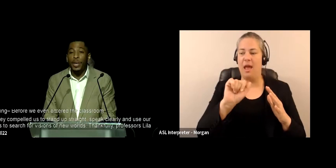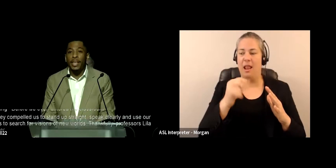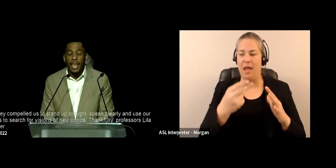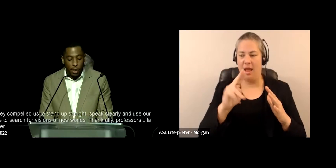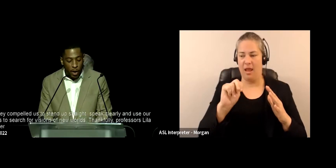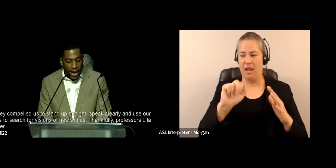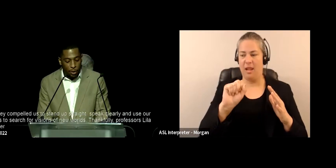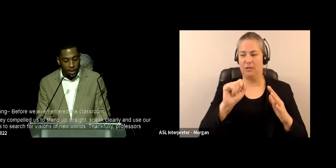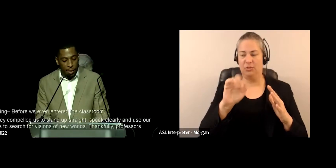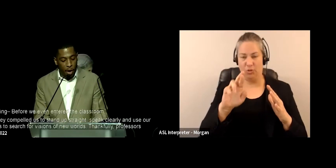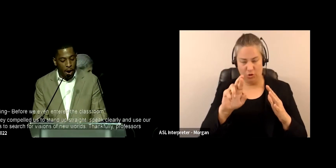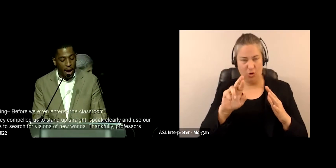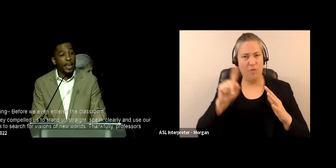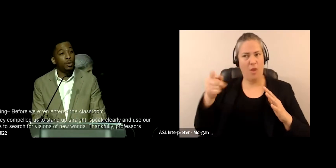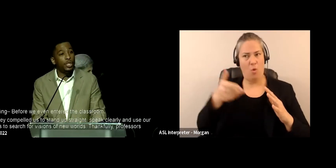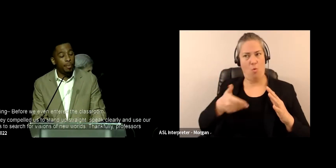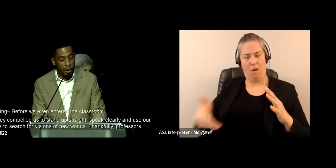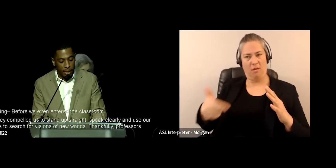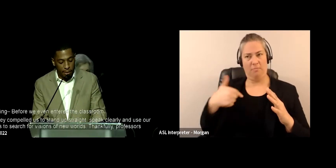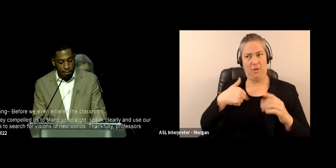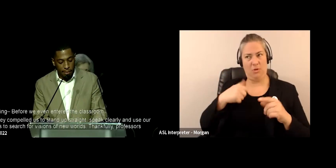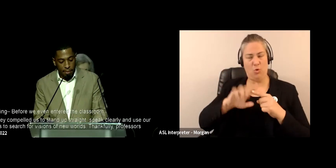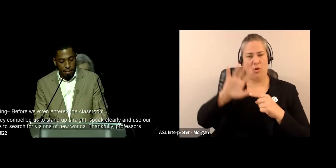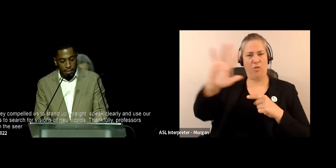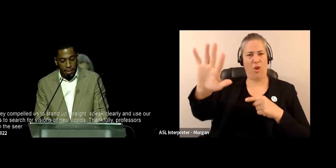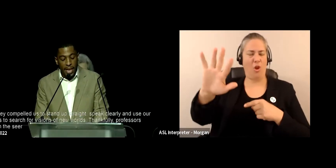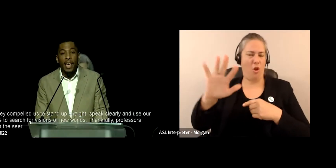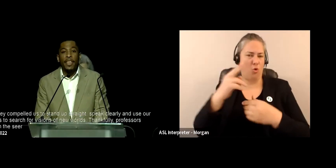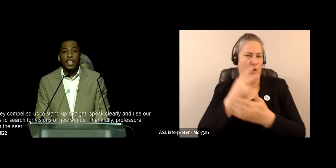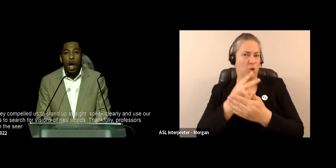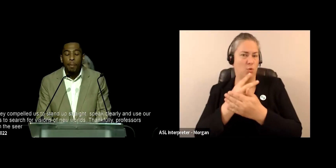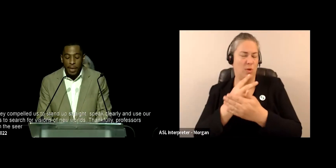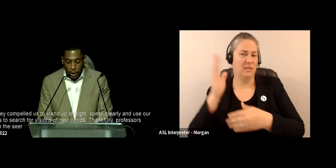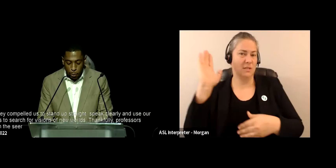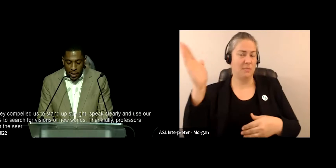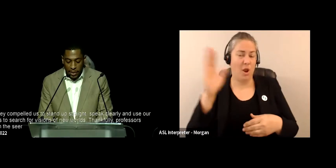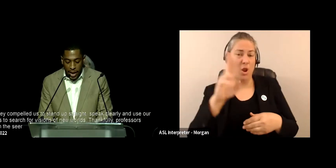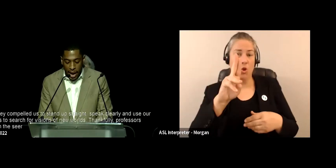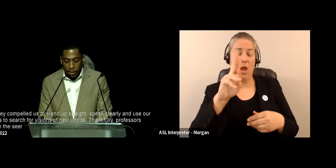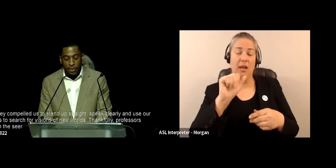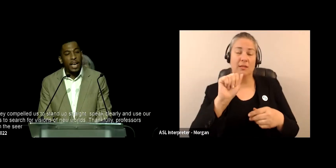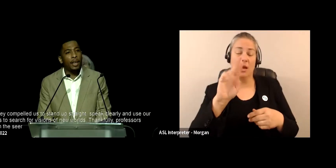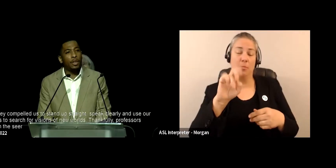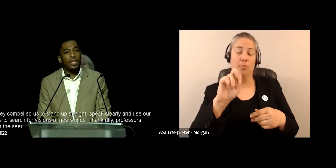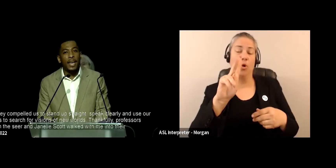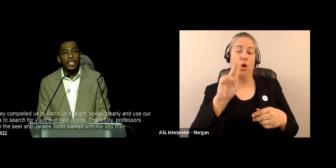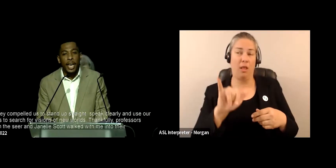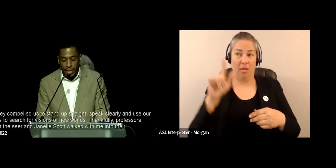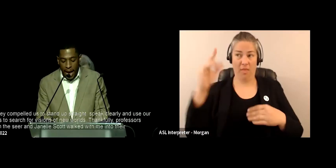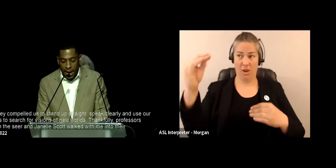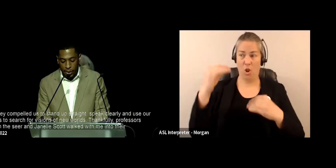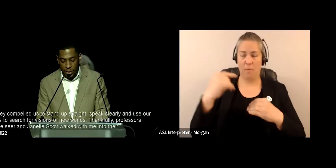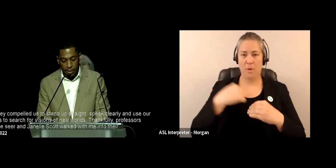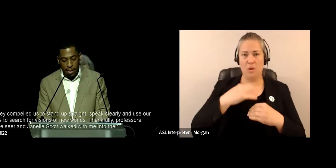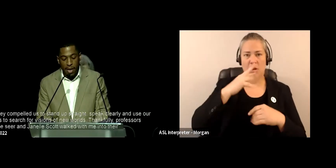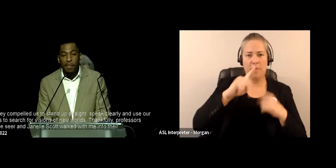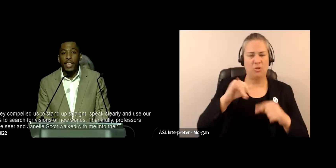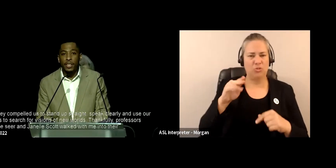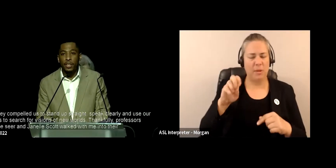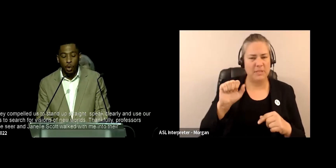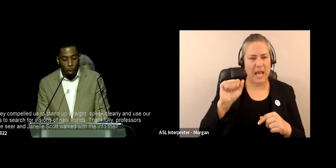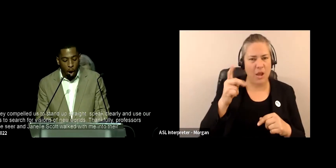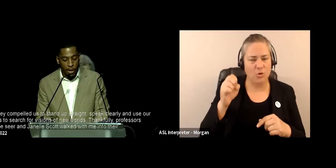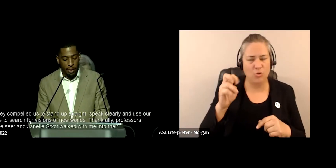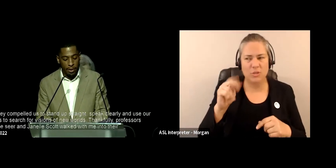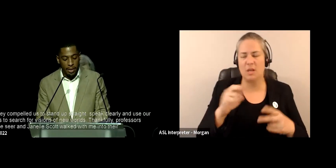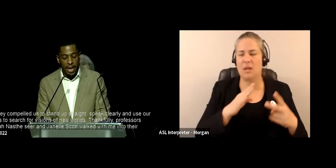their 2011 graduate seminar at UC Berkeley. They taught me to speak the names of scholars like James Anderson,